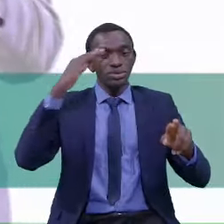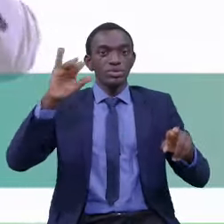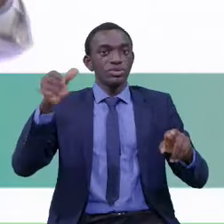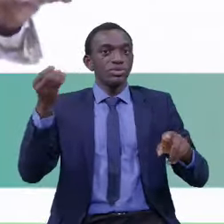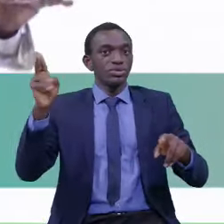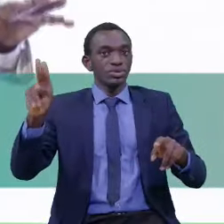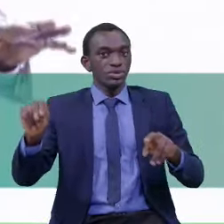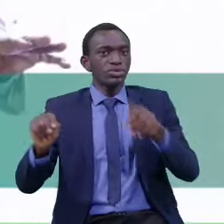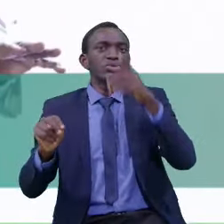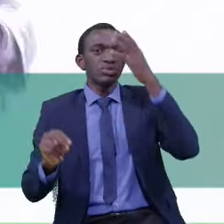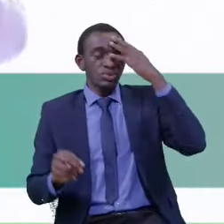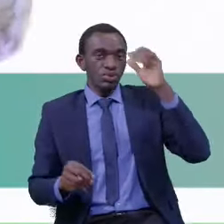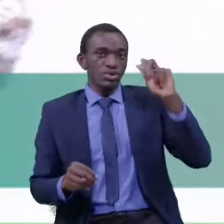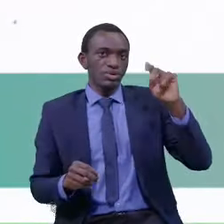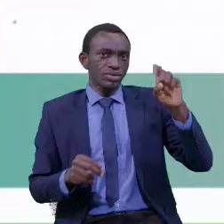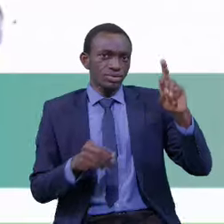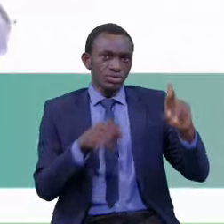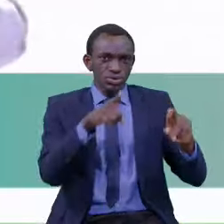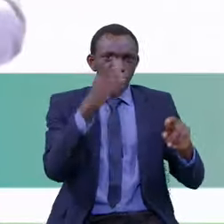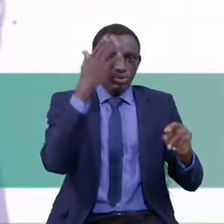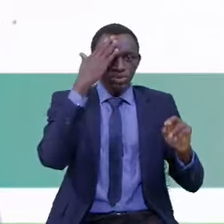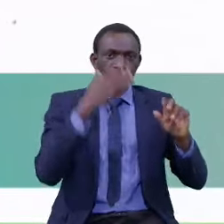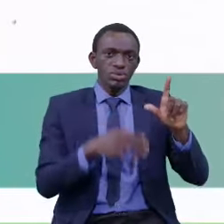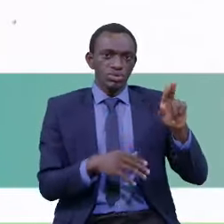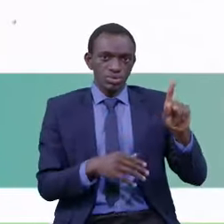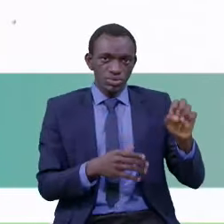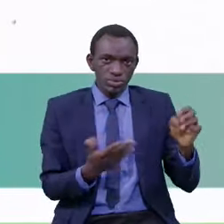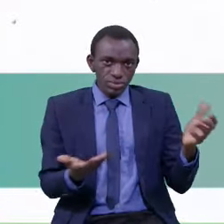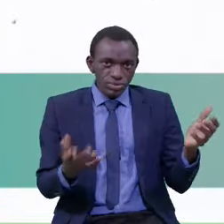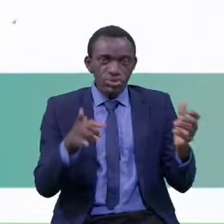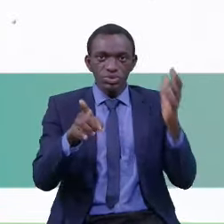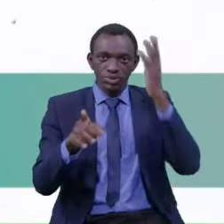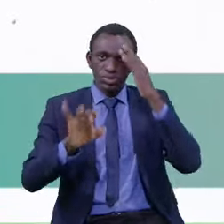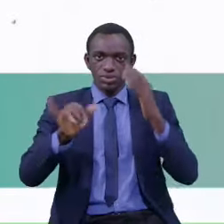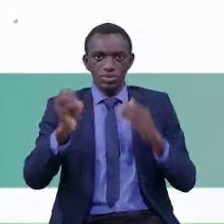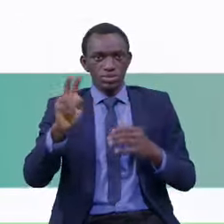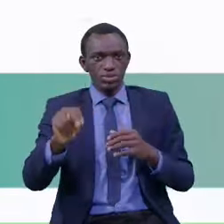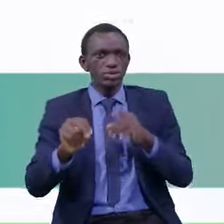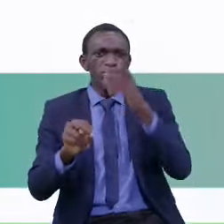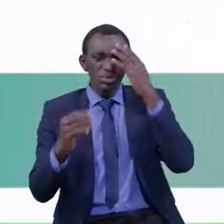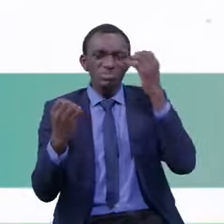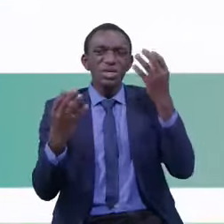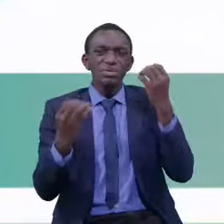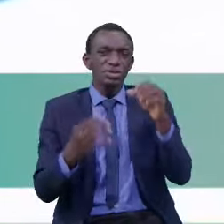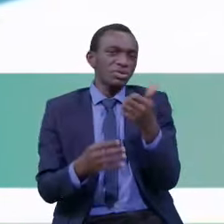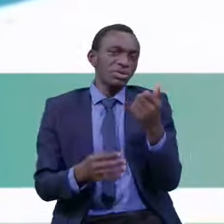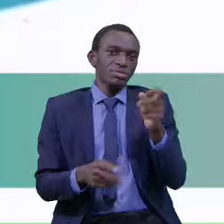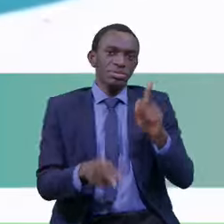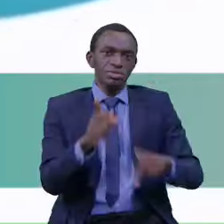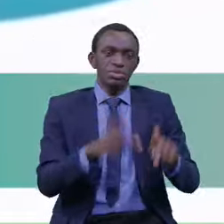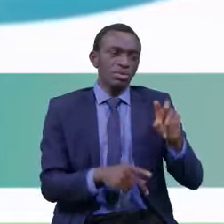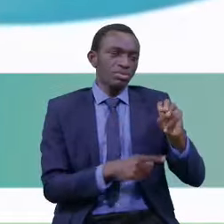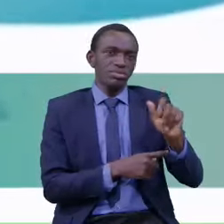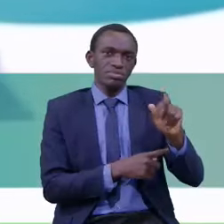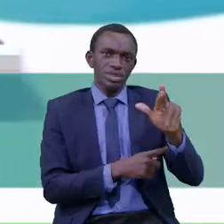know Luke, you know John, and you know all those other people. You know Mary, we've come across their name. Here